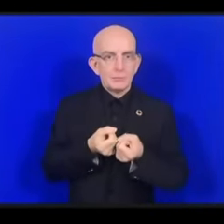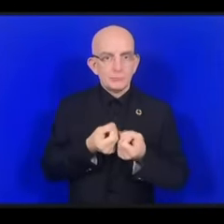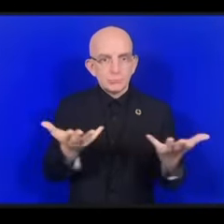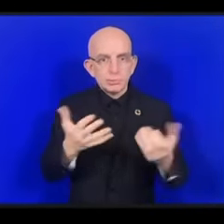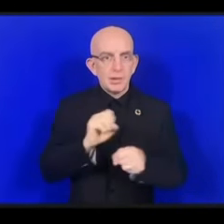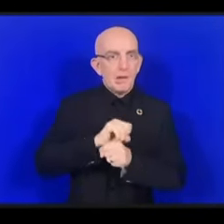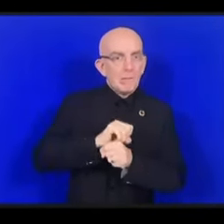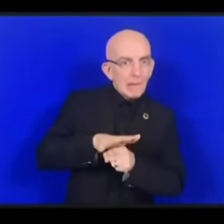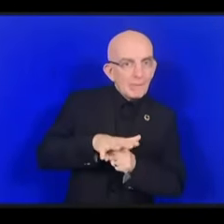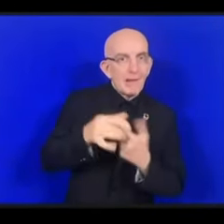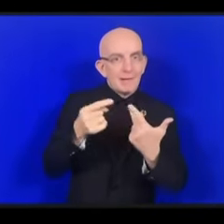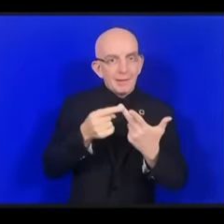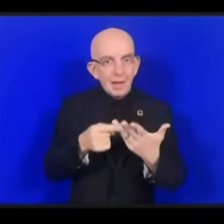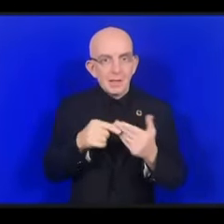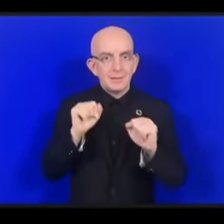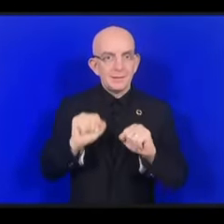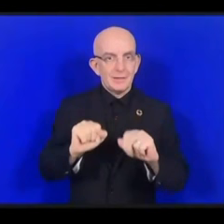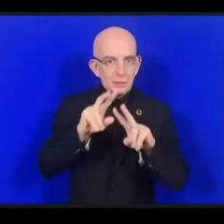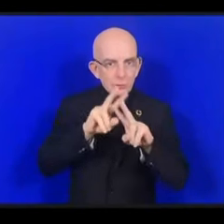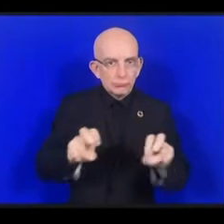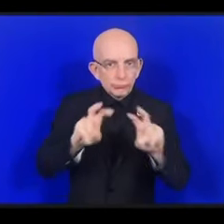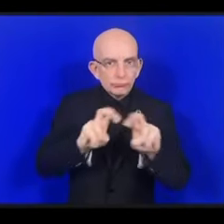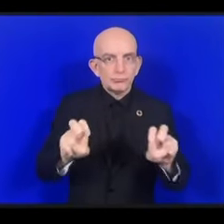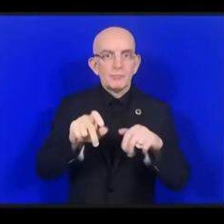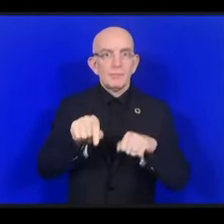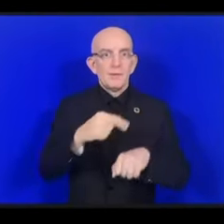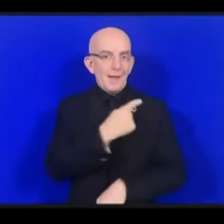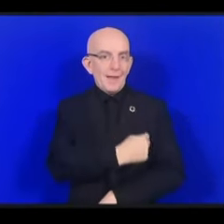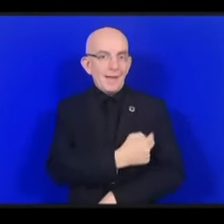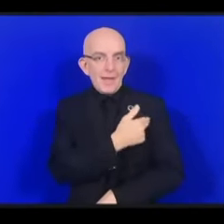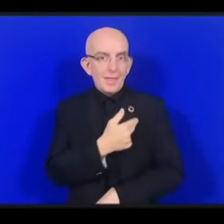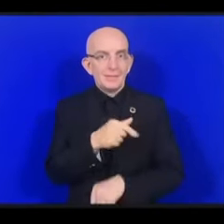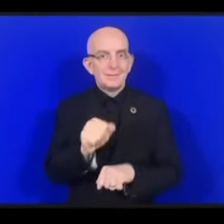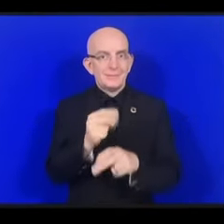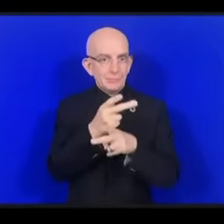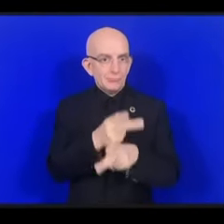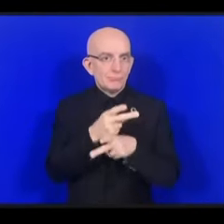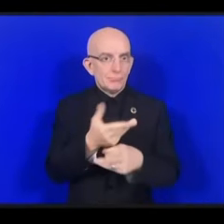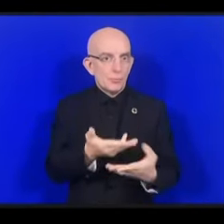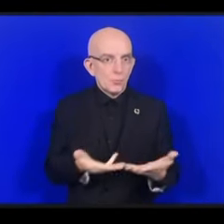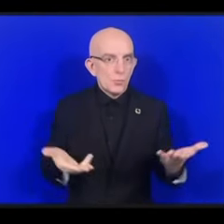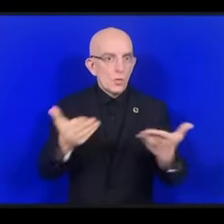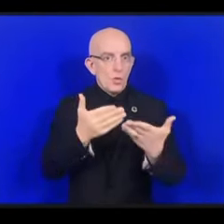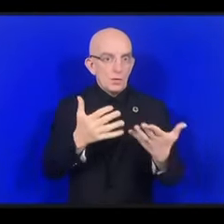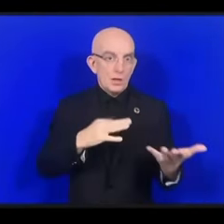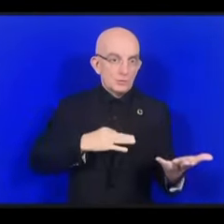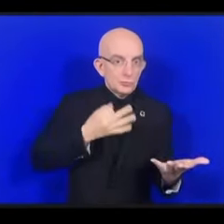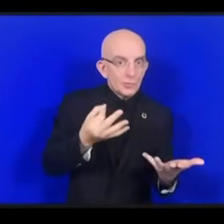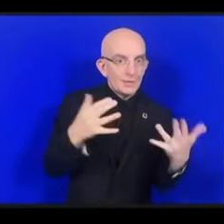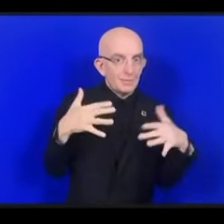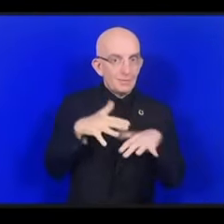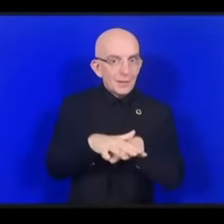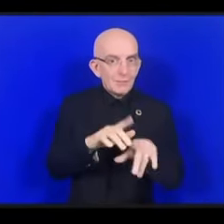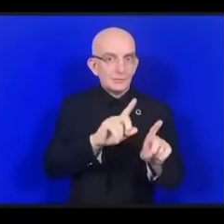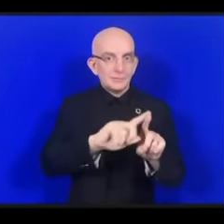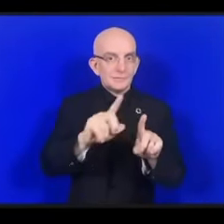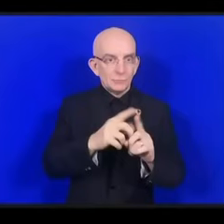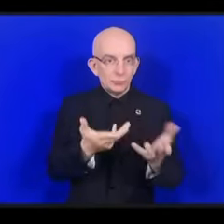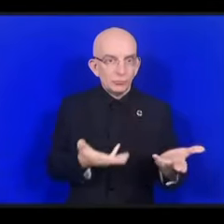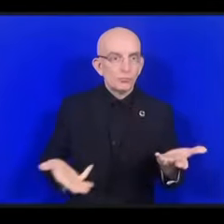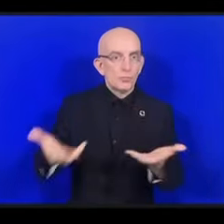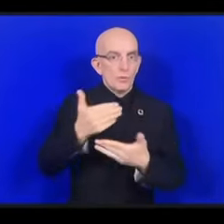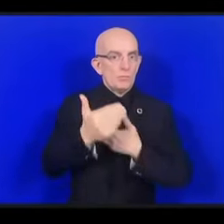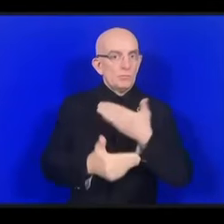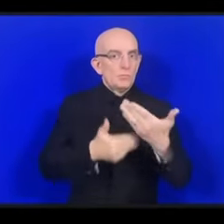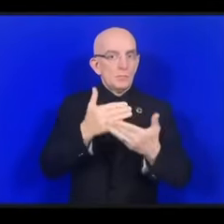processes, and advance digital literacy across the board. I want to conclude by quoting a